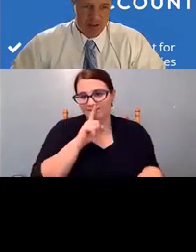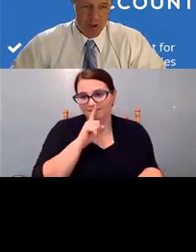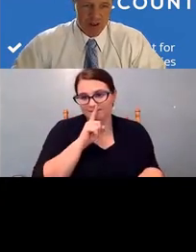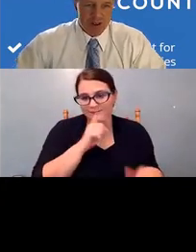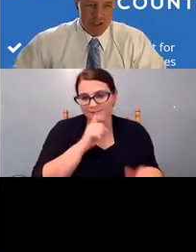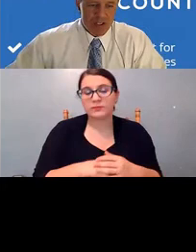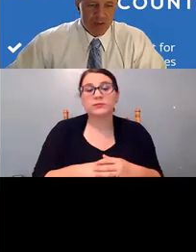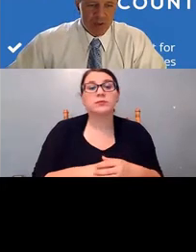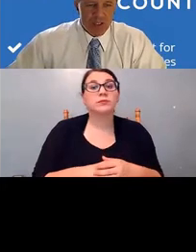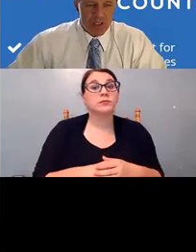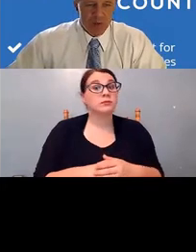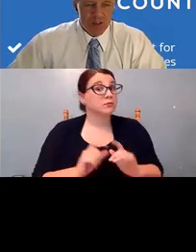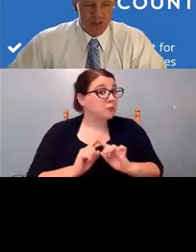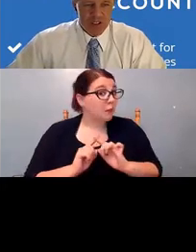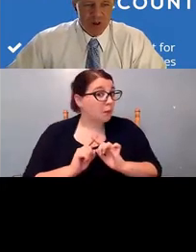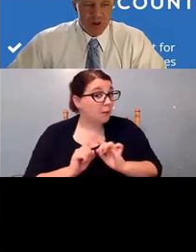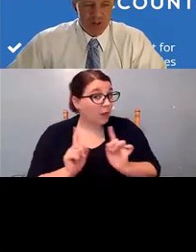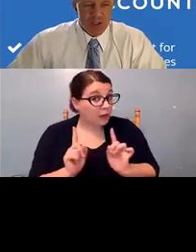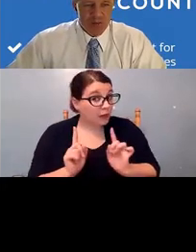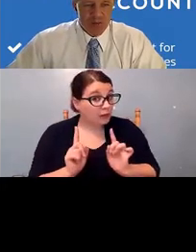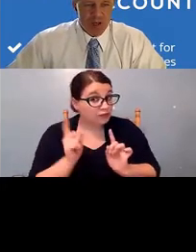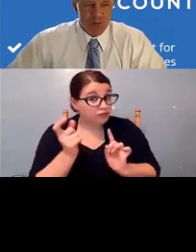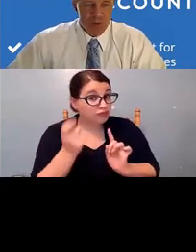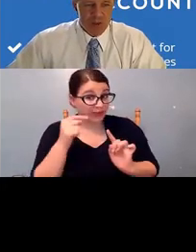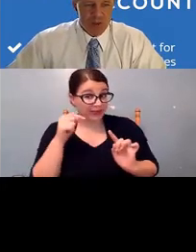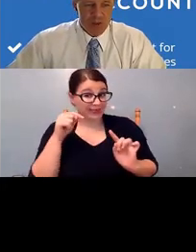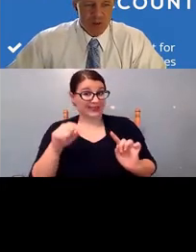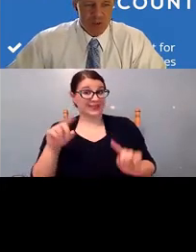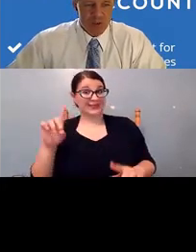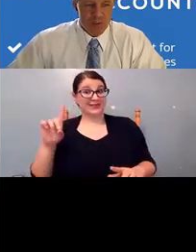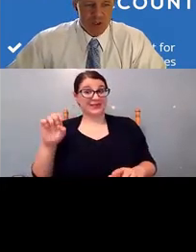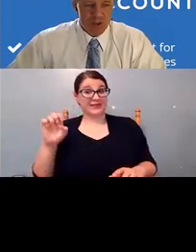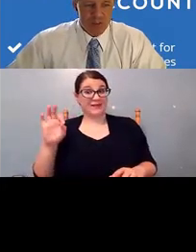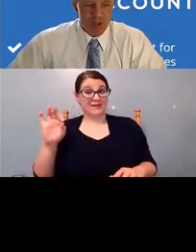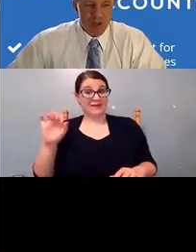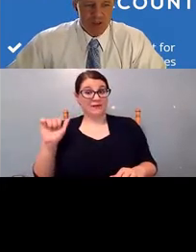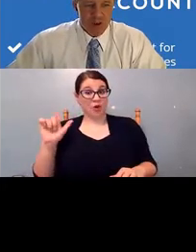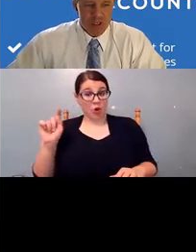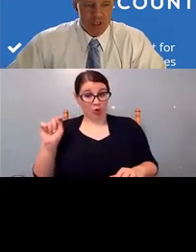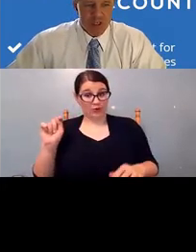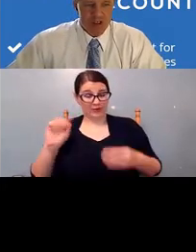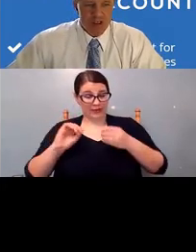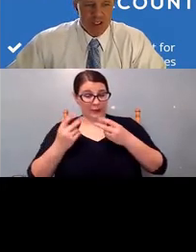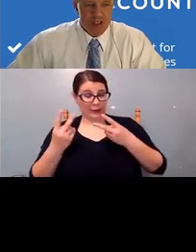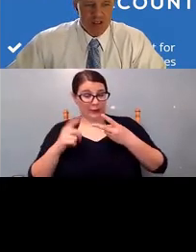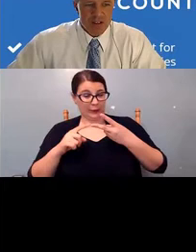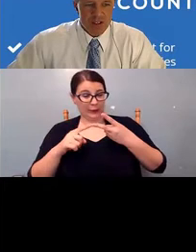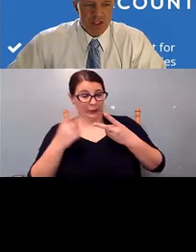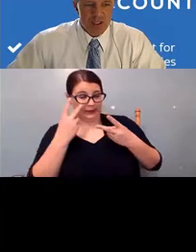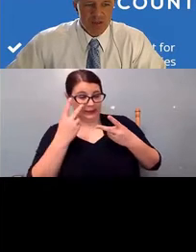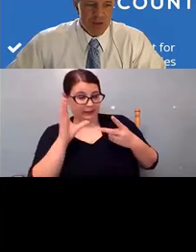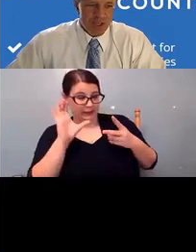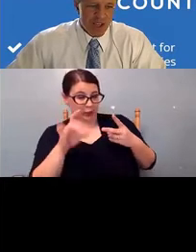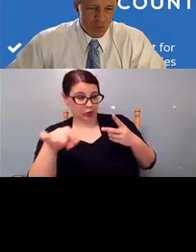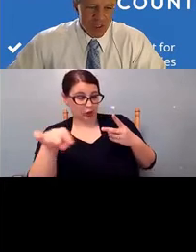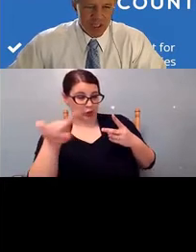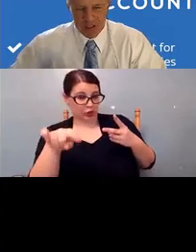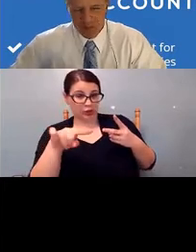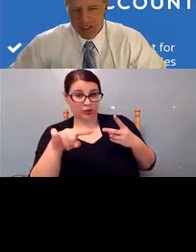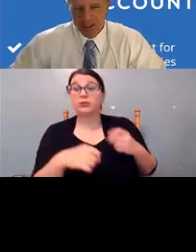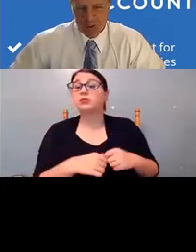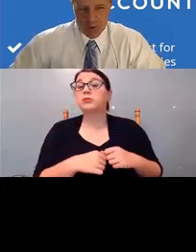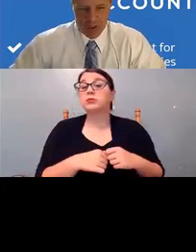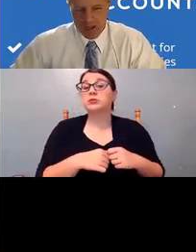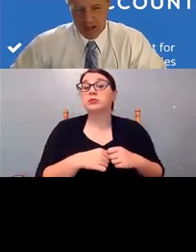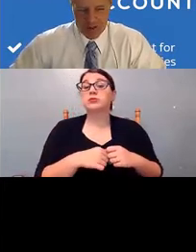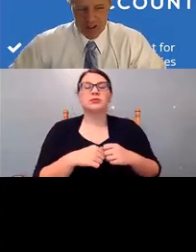But one of the things that we did with this default investment option, choice number 2, which I'm kind of showing here, is maybe help take some of